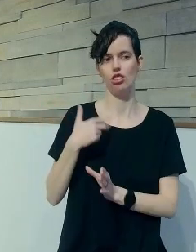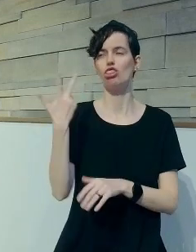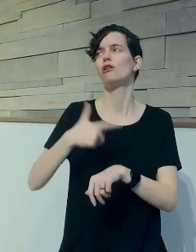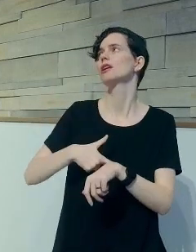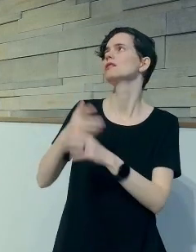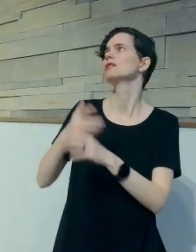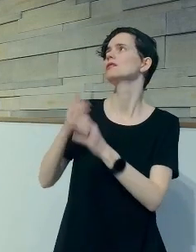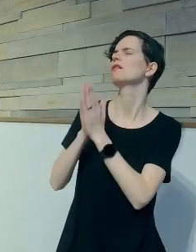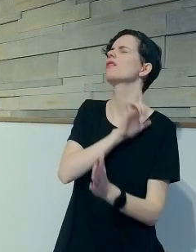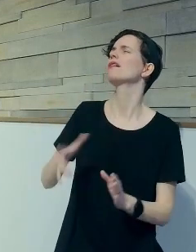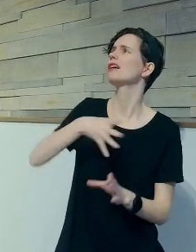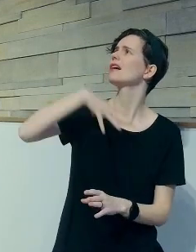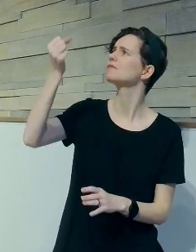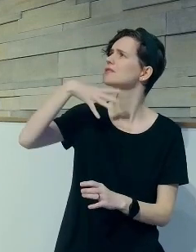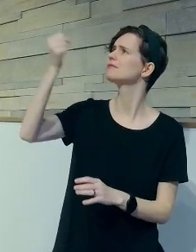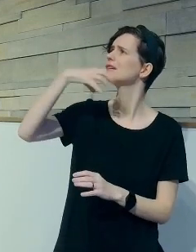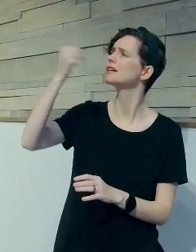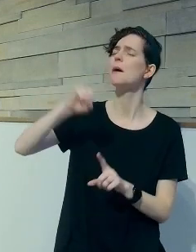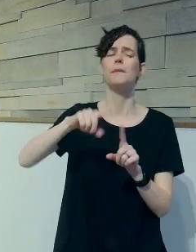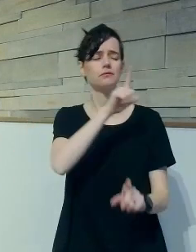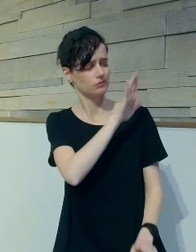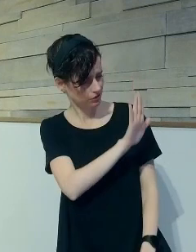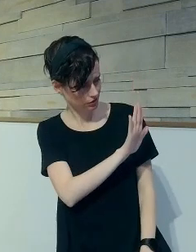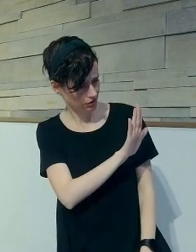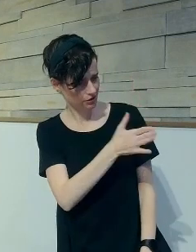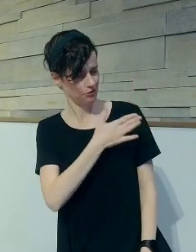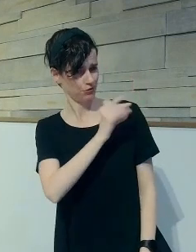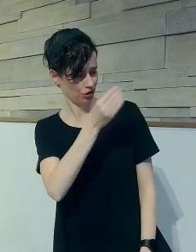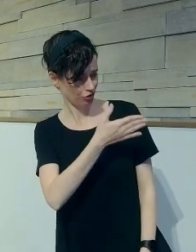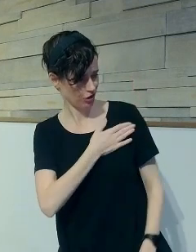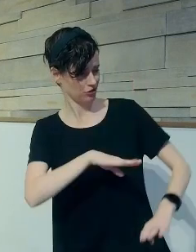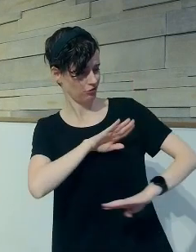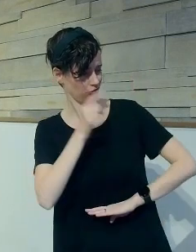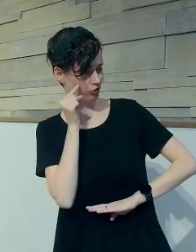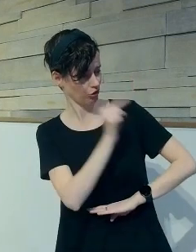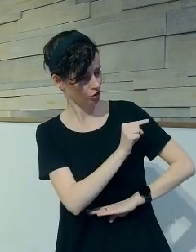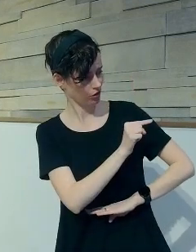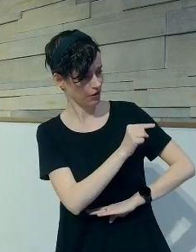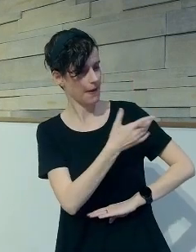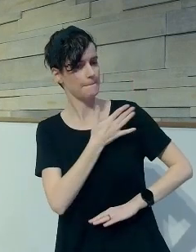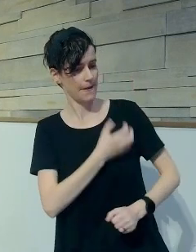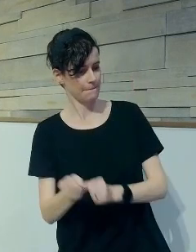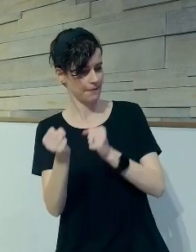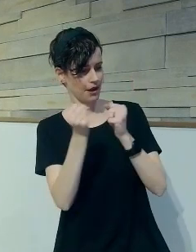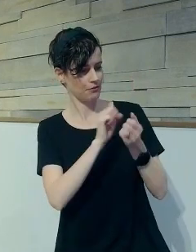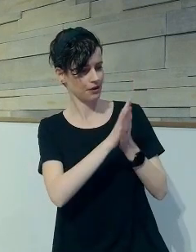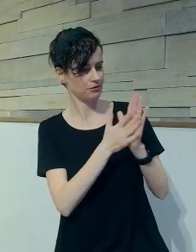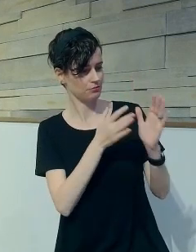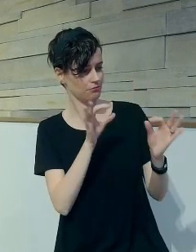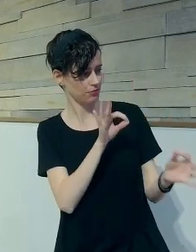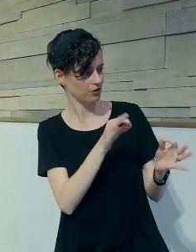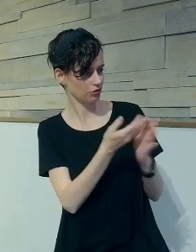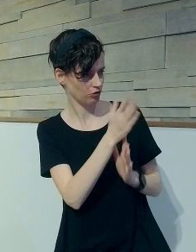I pleaded with the Lord to take it away from me, but he said to me, 'My grace is sufficient for you, for my power is made perfect